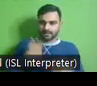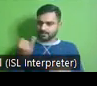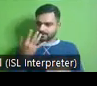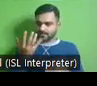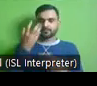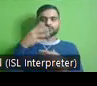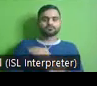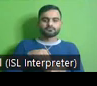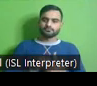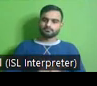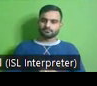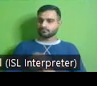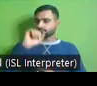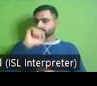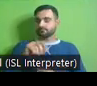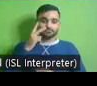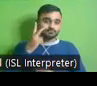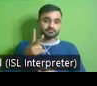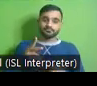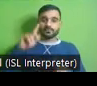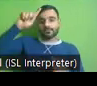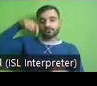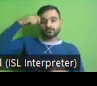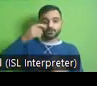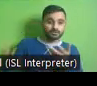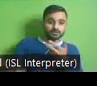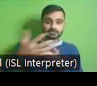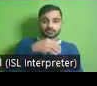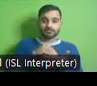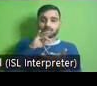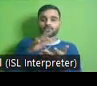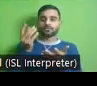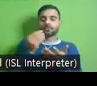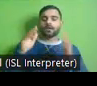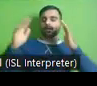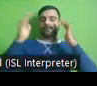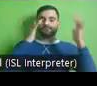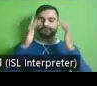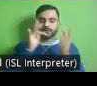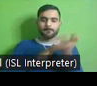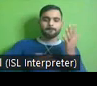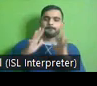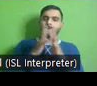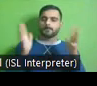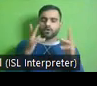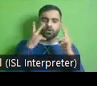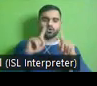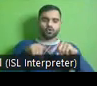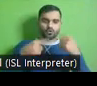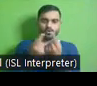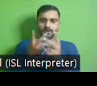amidst. Doing what everybody else did, collecting wood for fuel from the forests, foraging for mushrooms, rugra, and